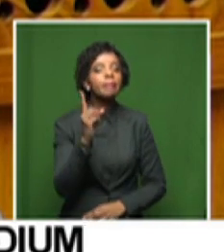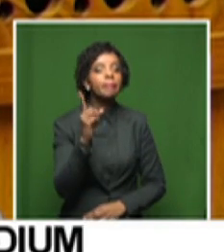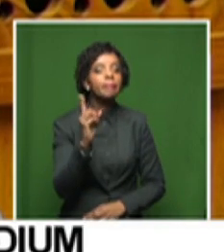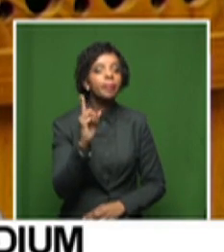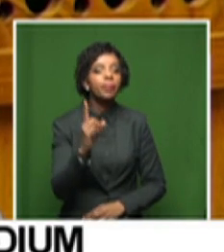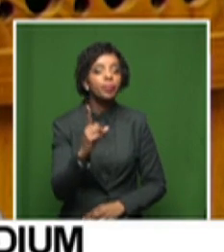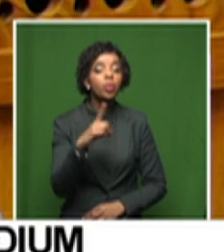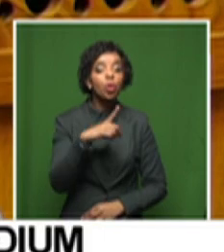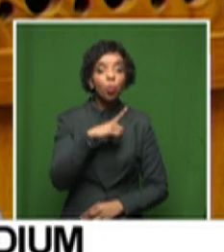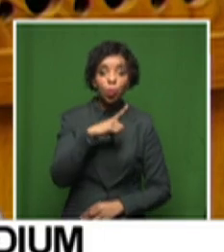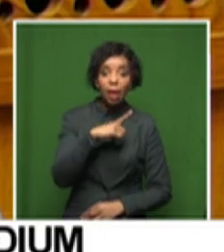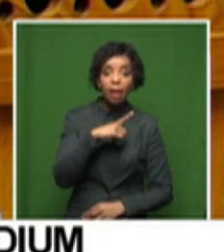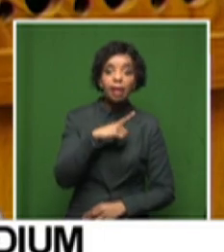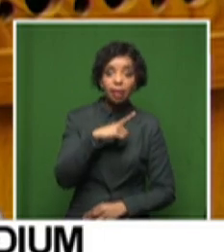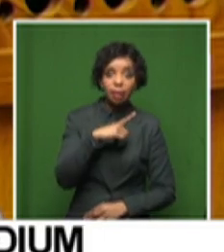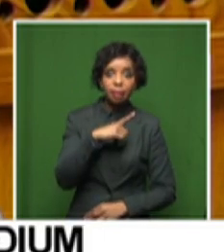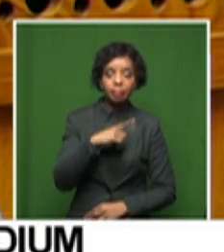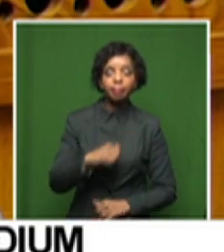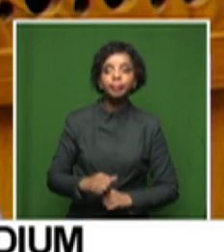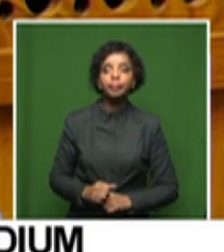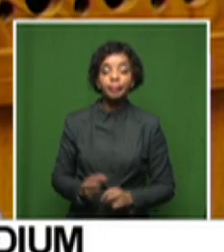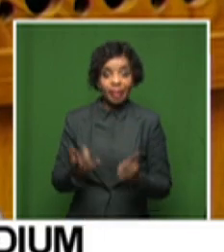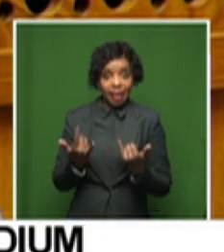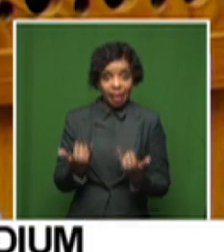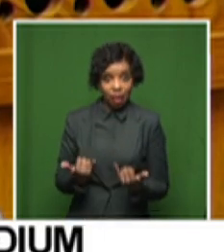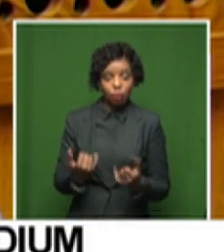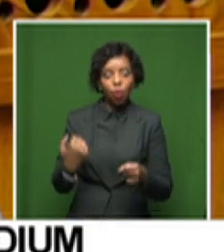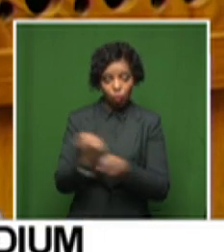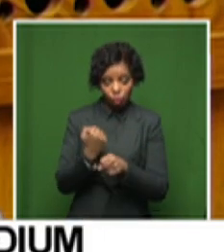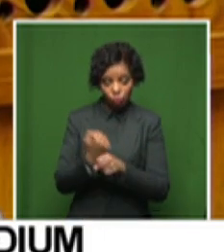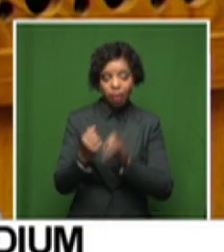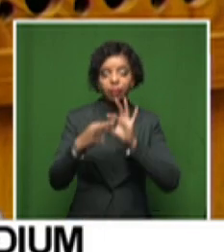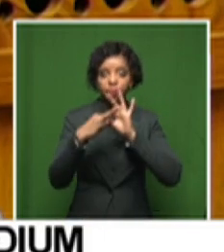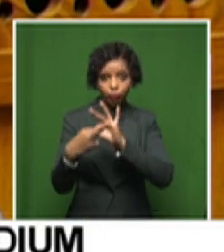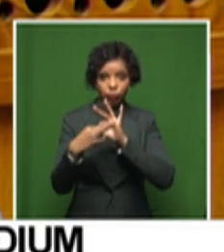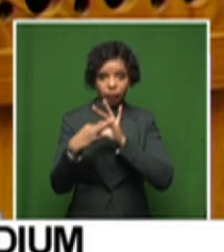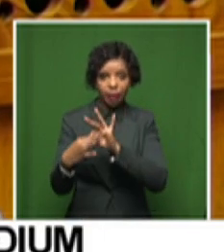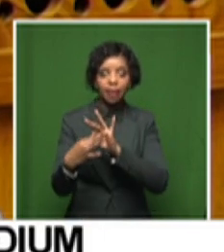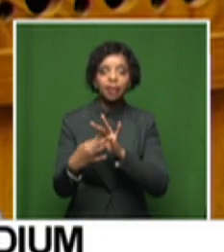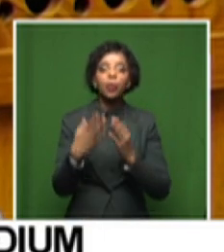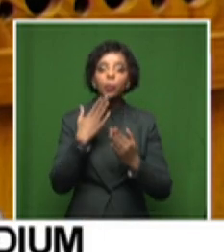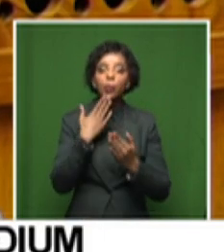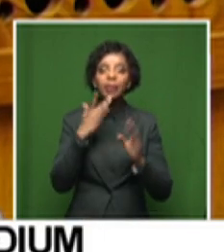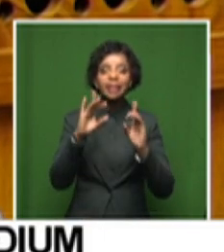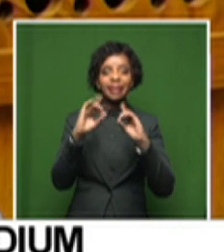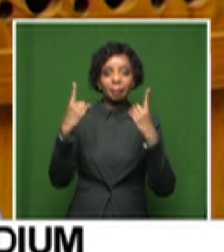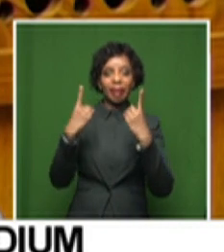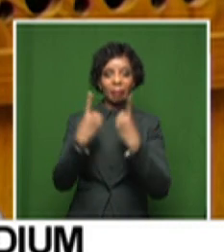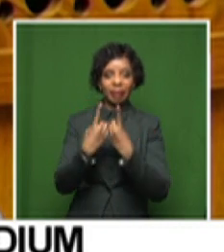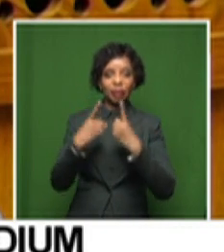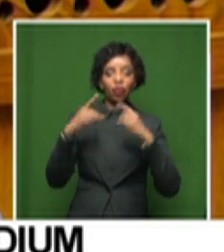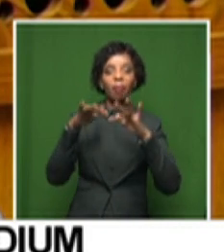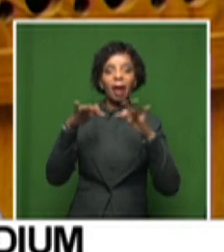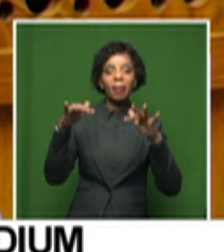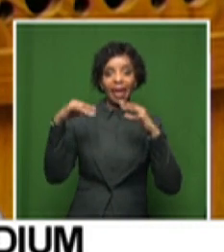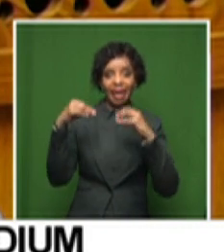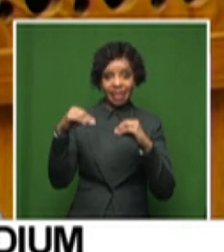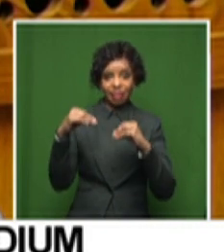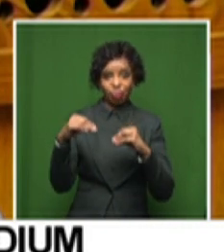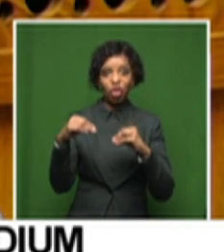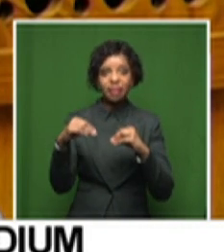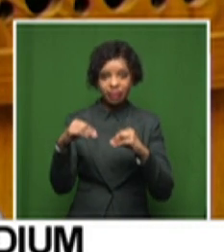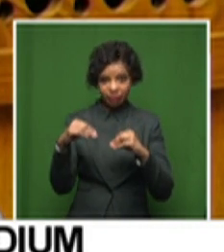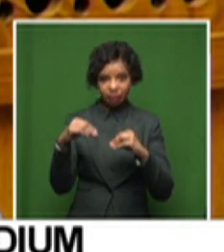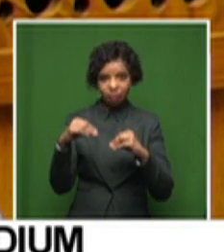instance, we will work together with the Department of Public Enterprises to deal with these